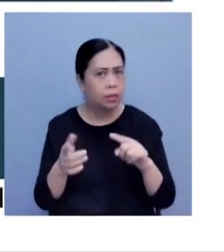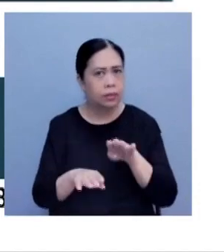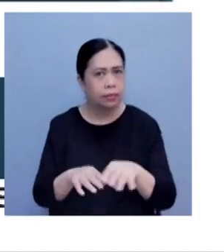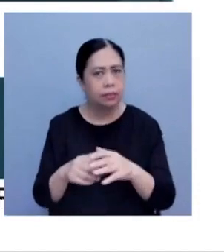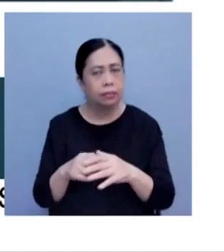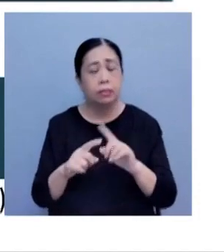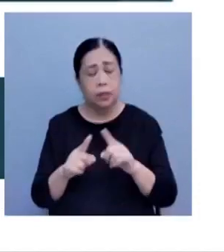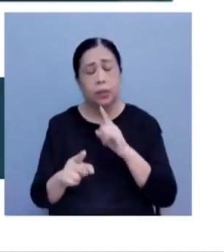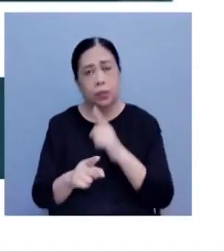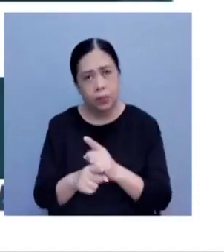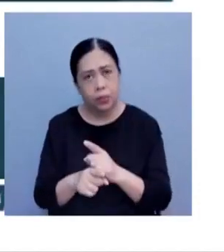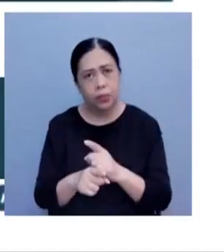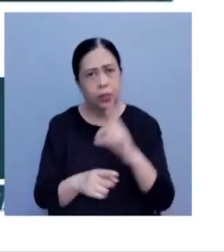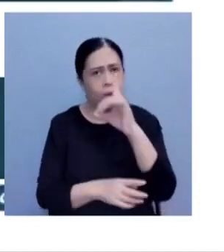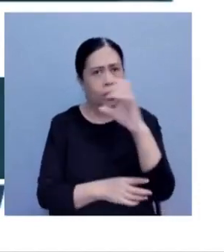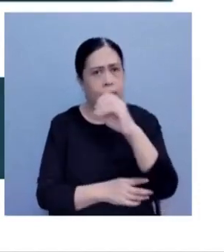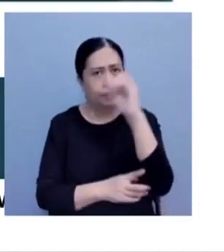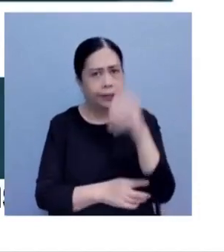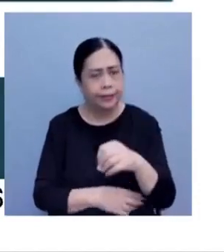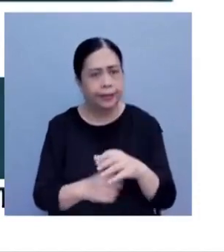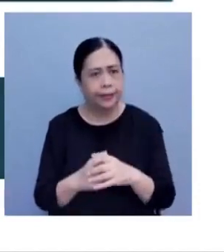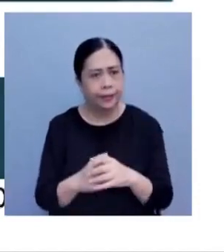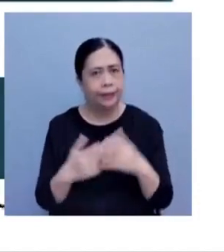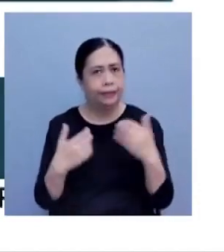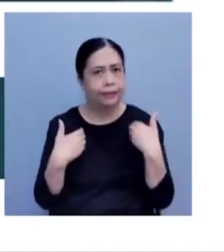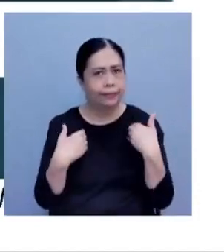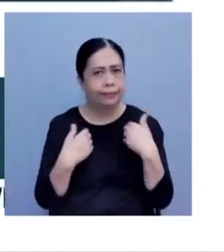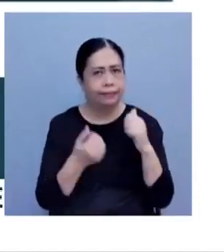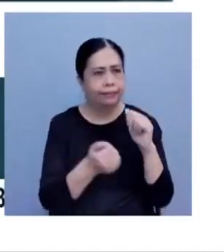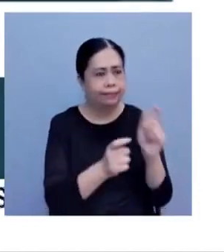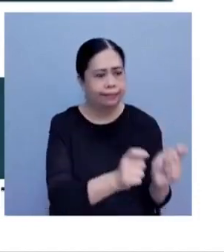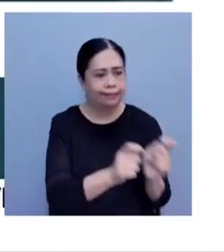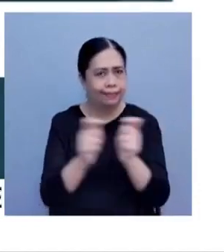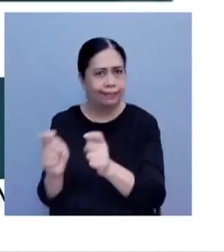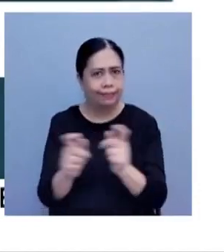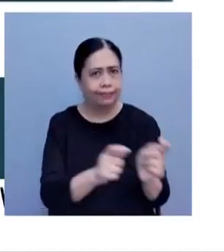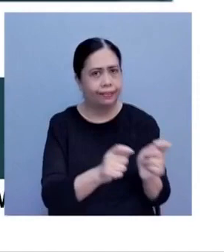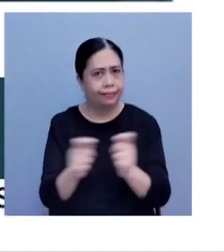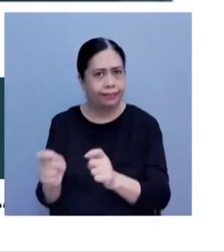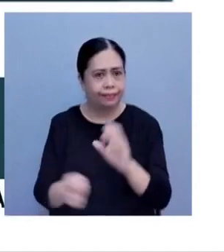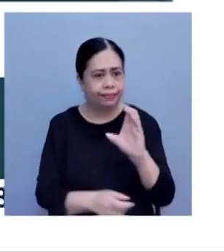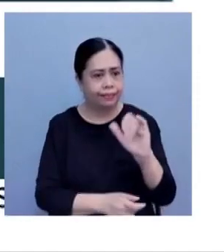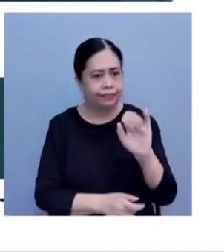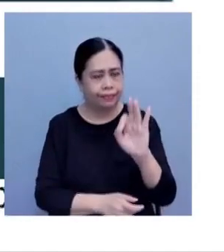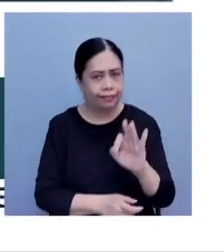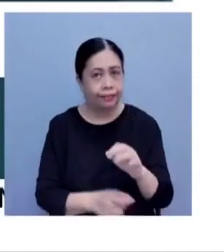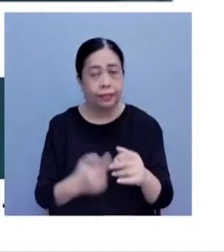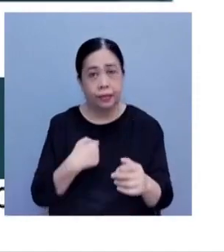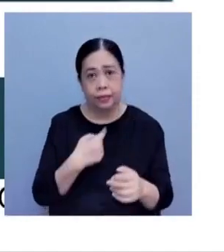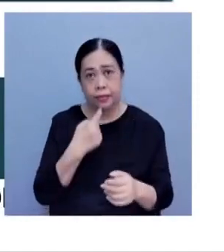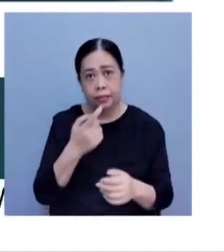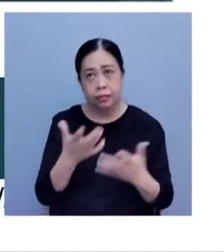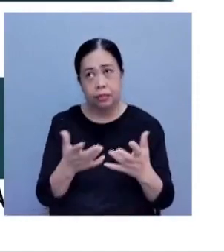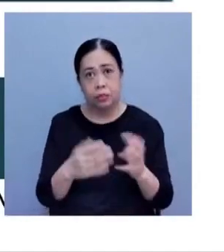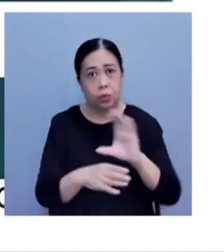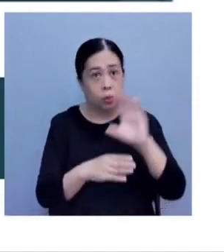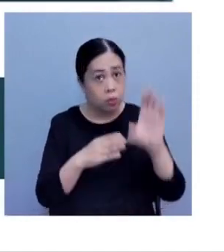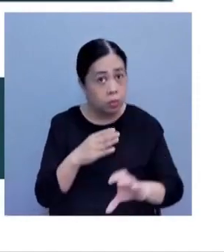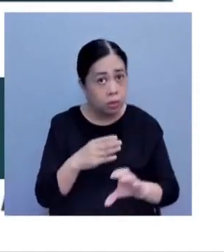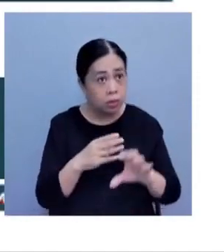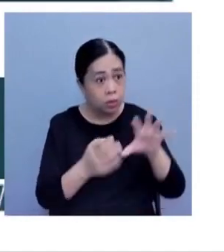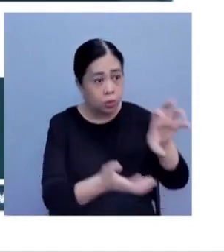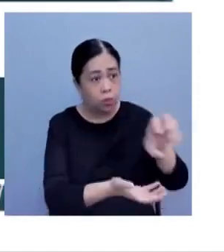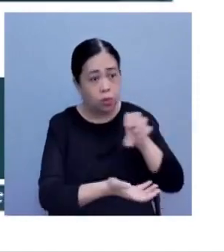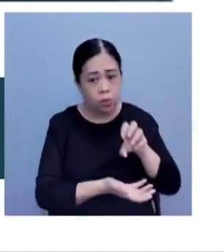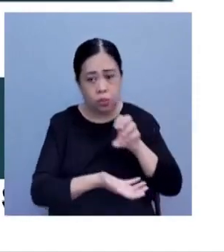definitely, 100%, there will be a reallocation. And I said earlier, it could be a total amount that will be